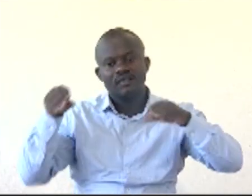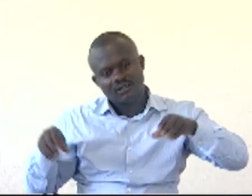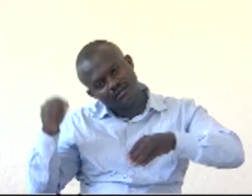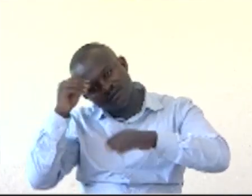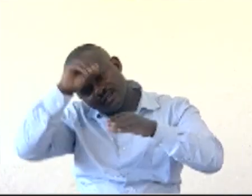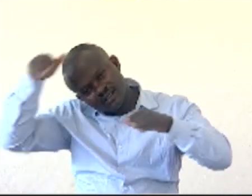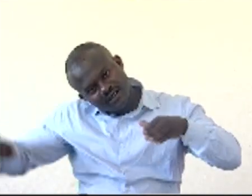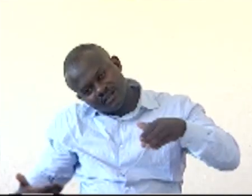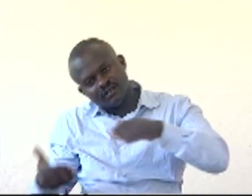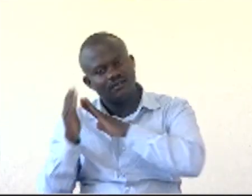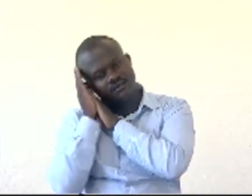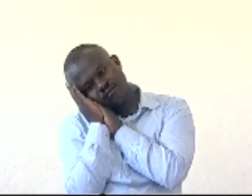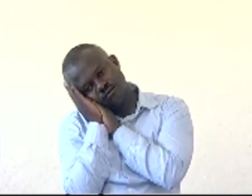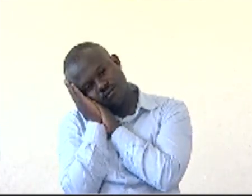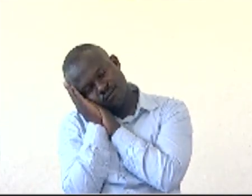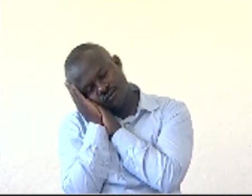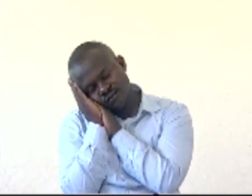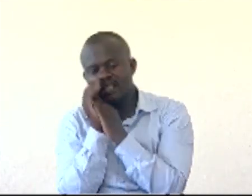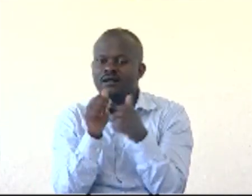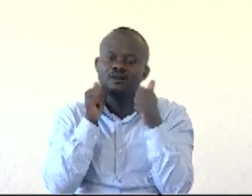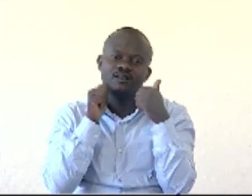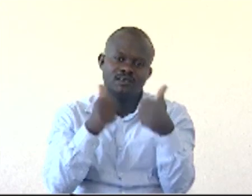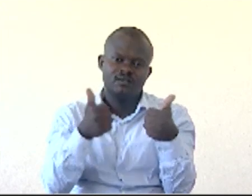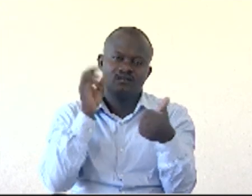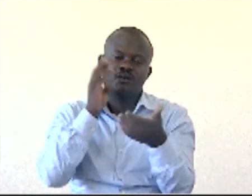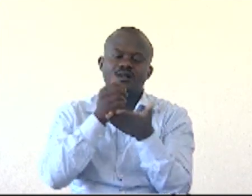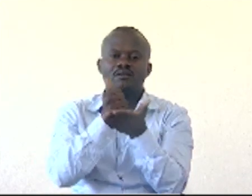this mosquito net becomes more effective